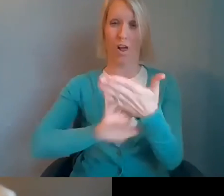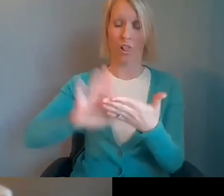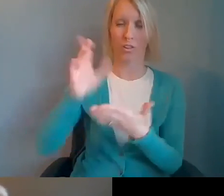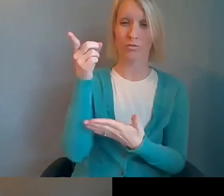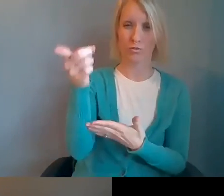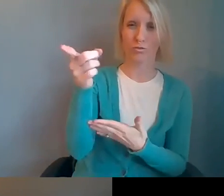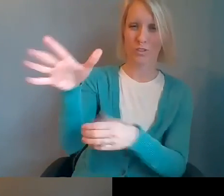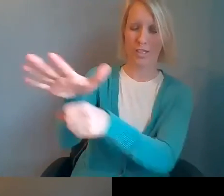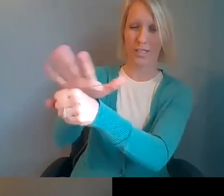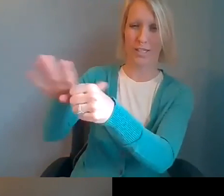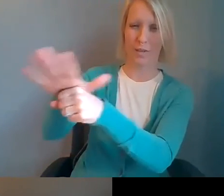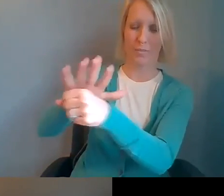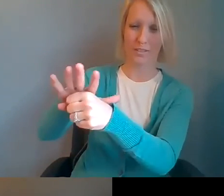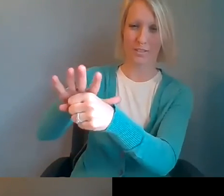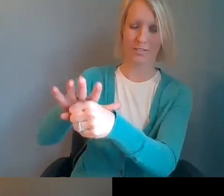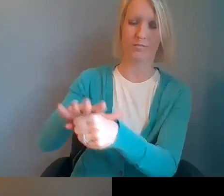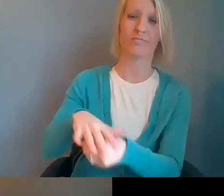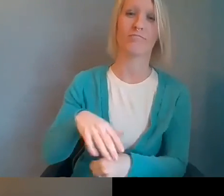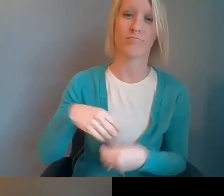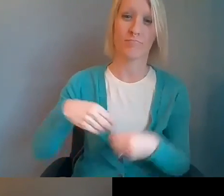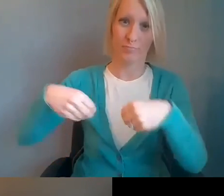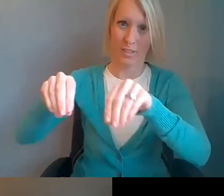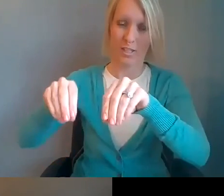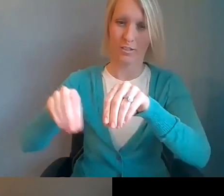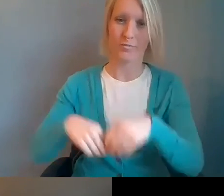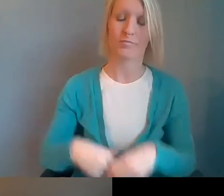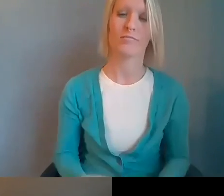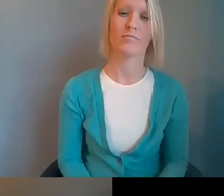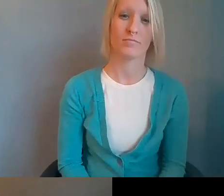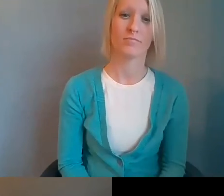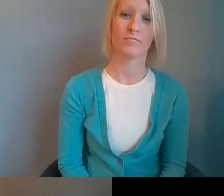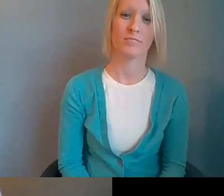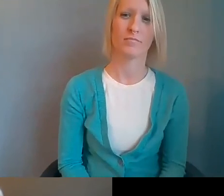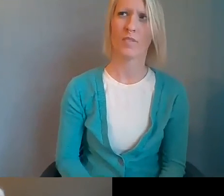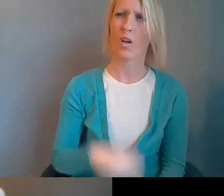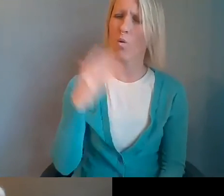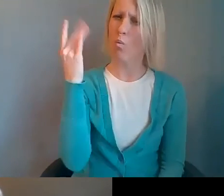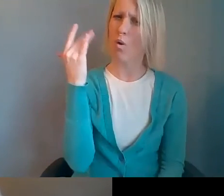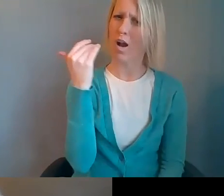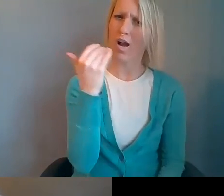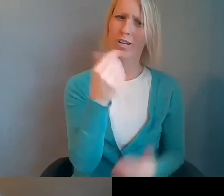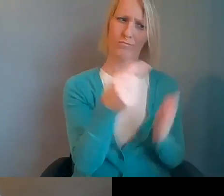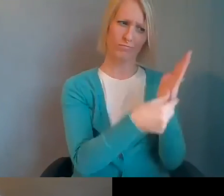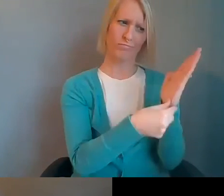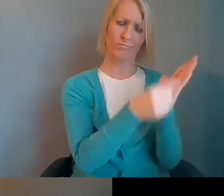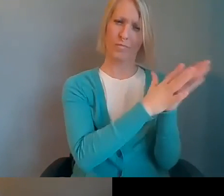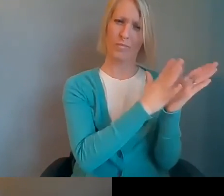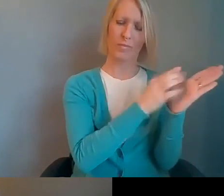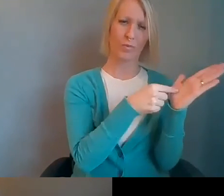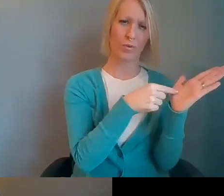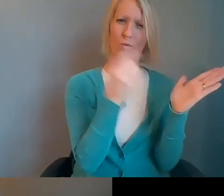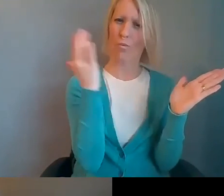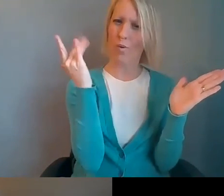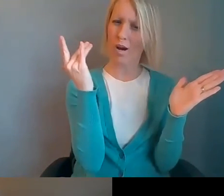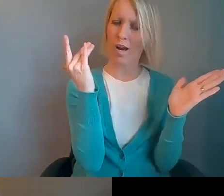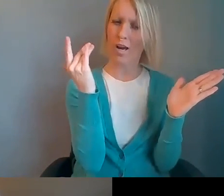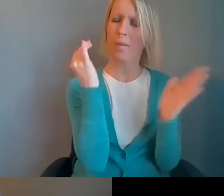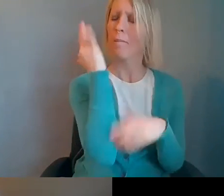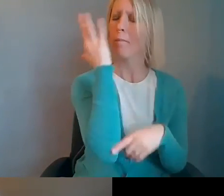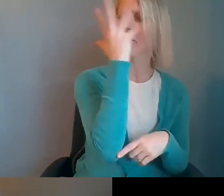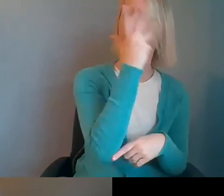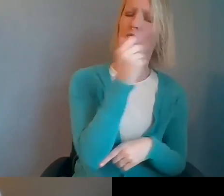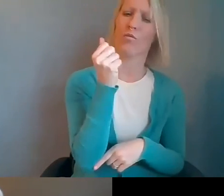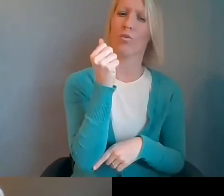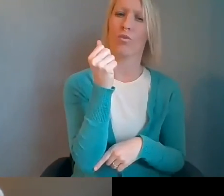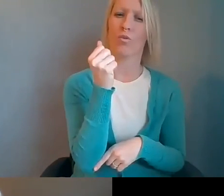Anyway, I use them because it's a beautiful book. It's hardcover. The page is kind of